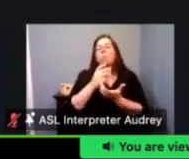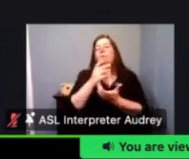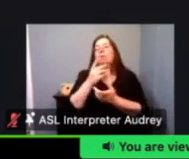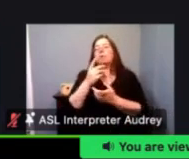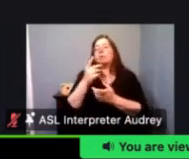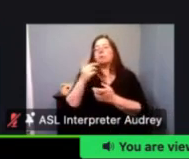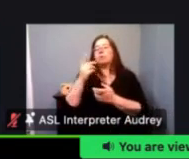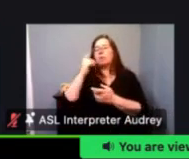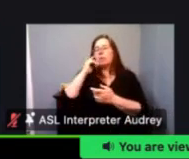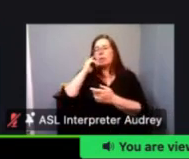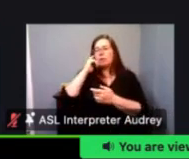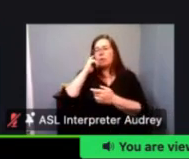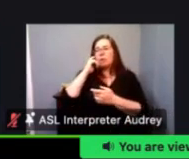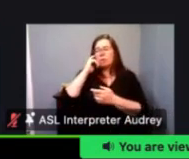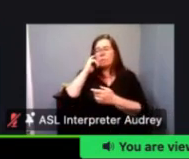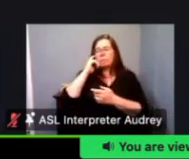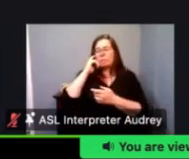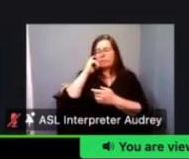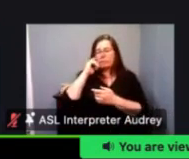from the